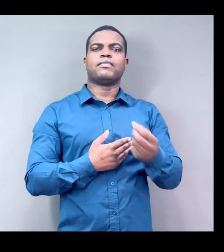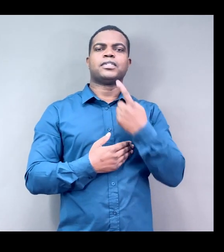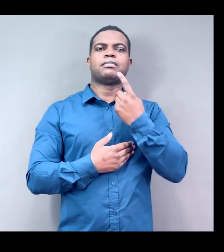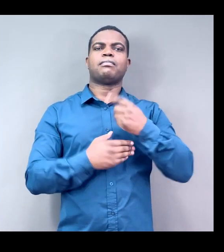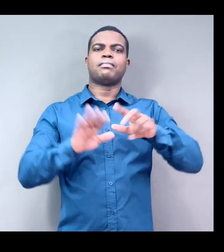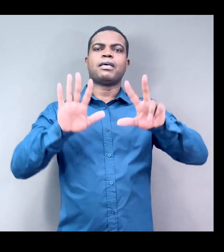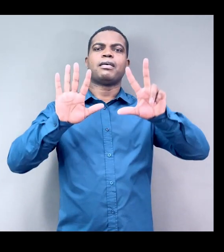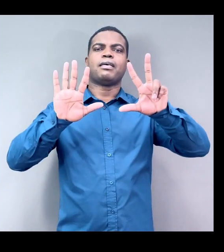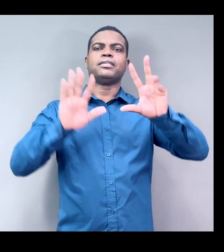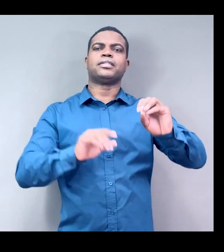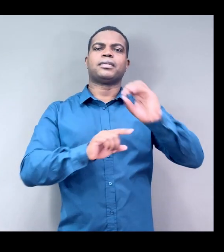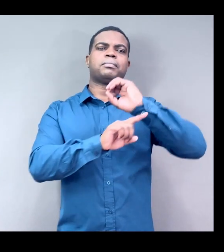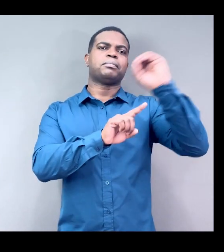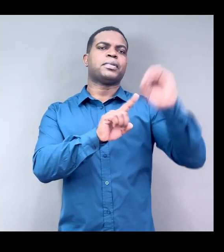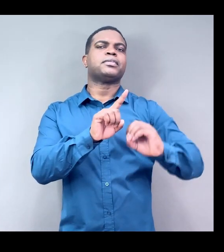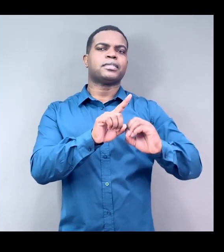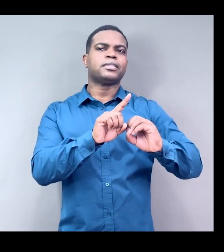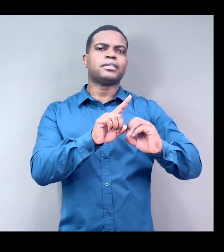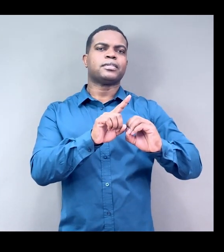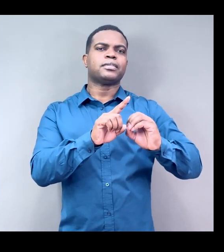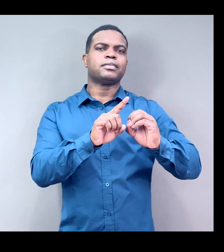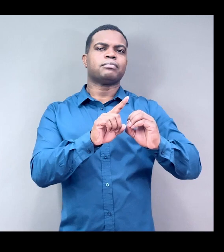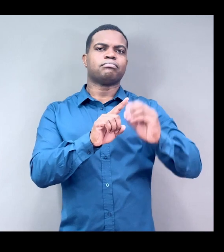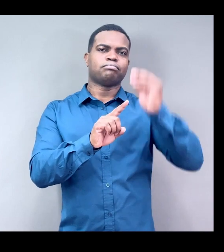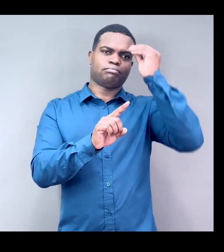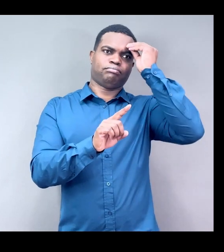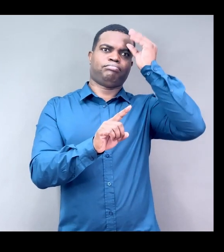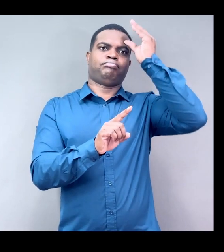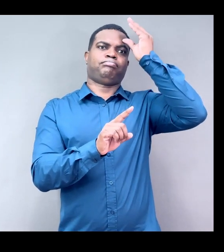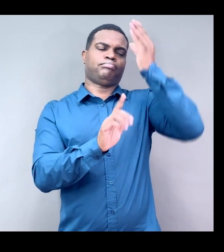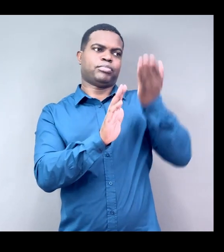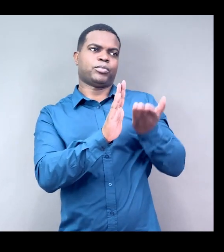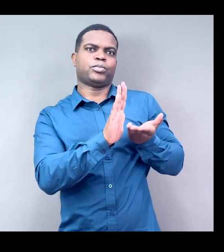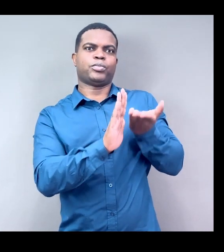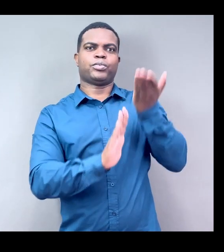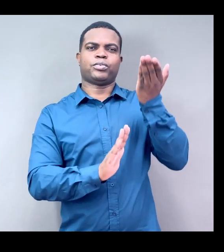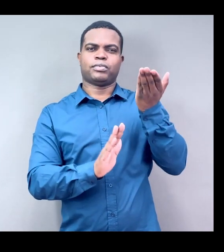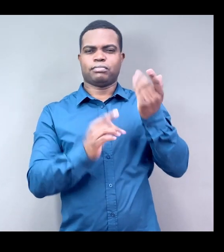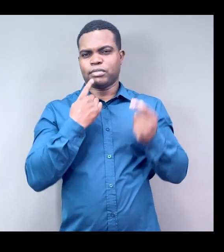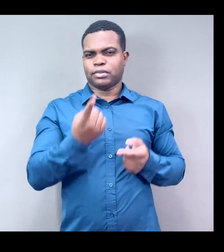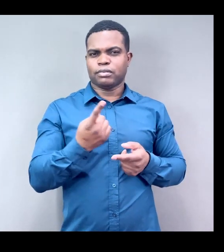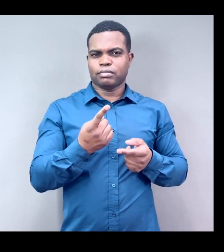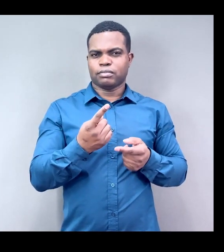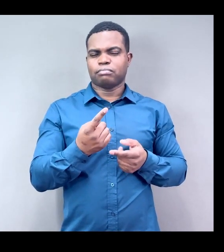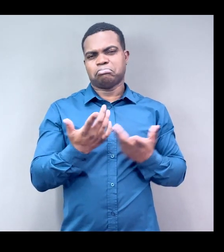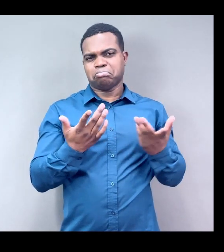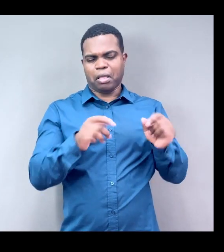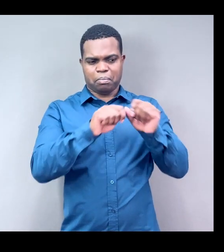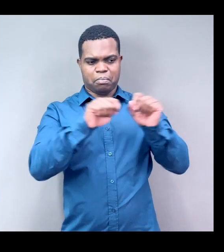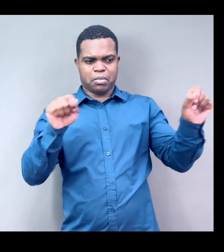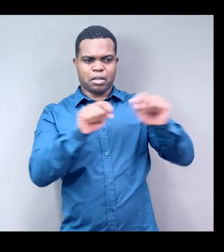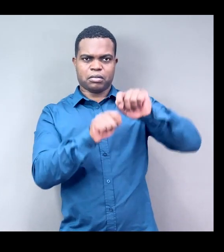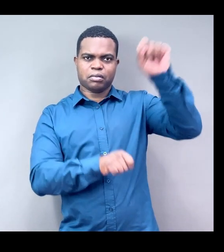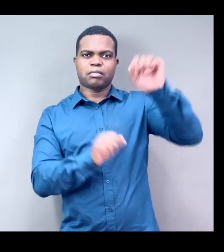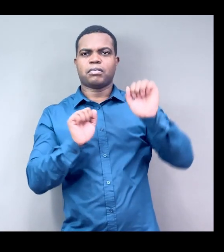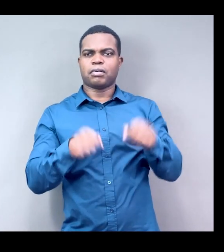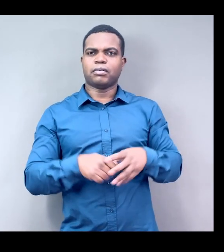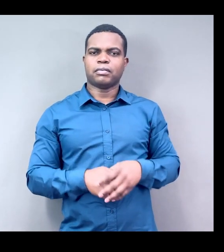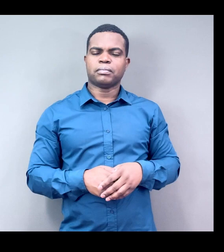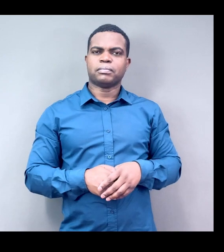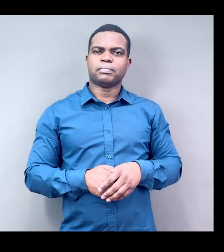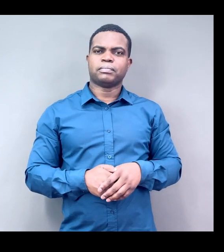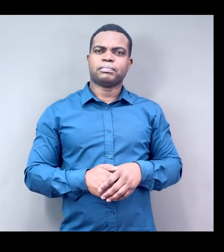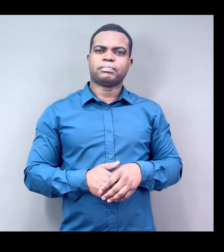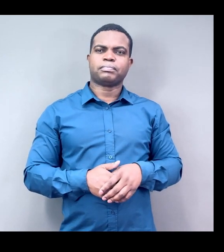Measurable. You can see the indicator here. Your objective is to increase the knowledge and